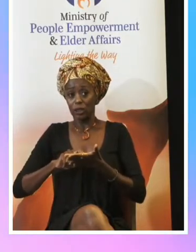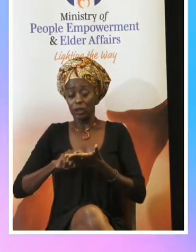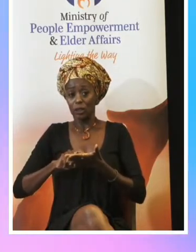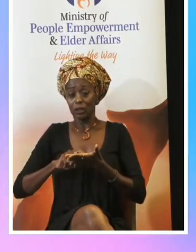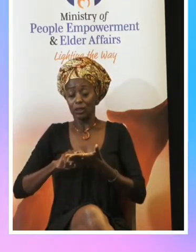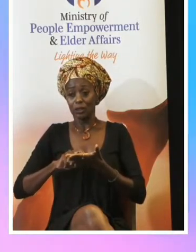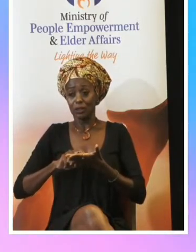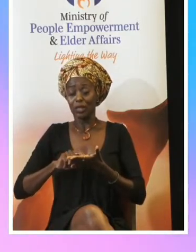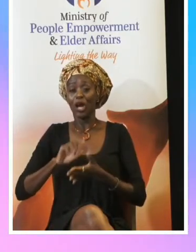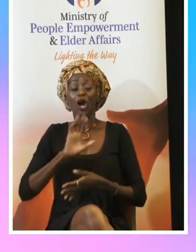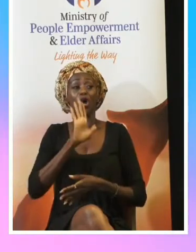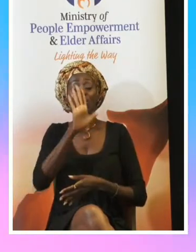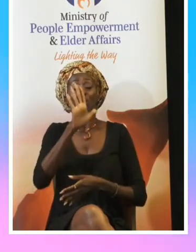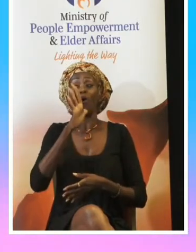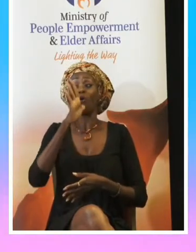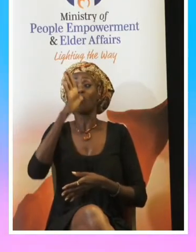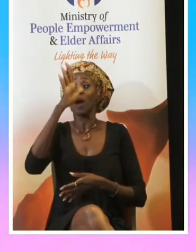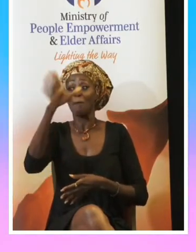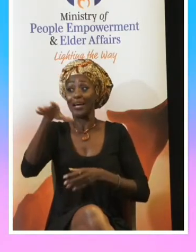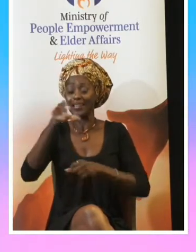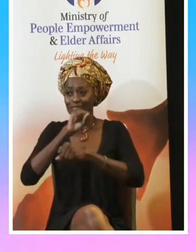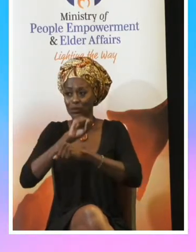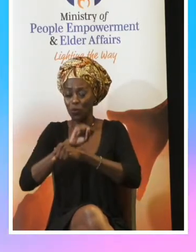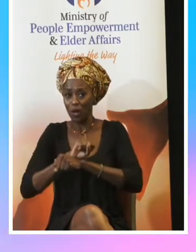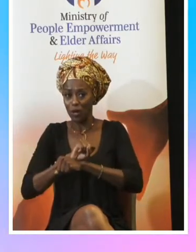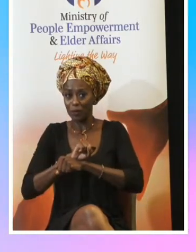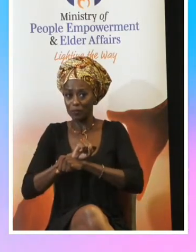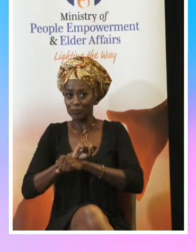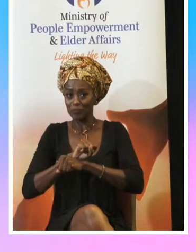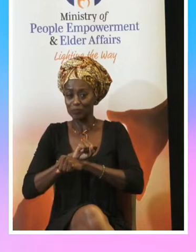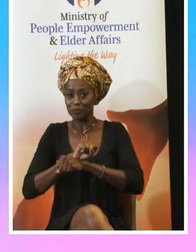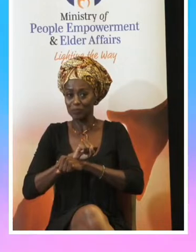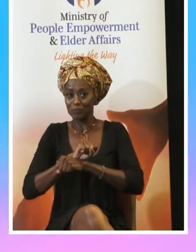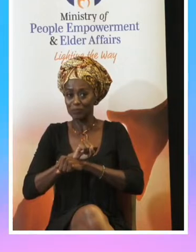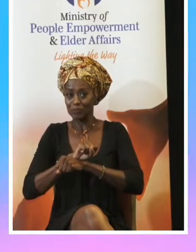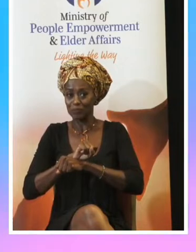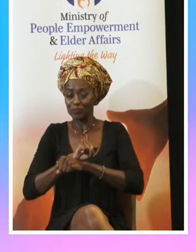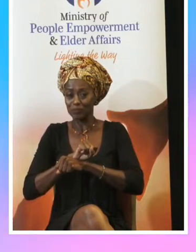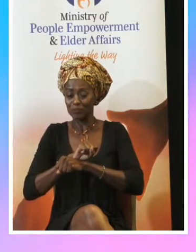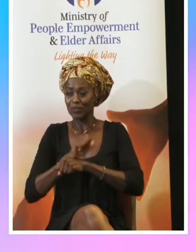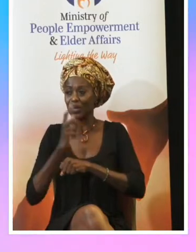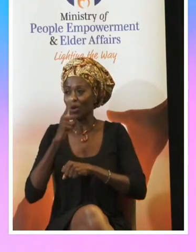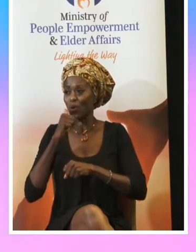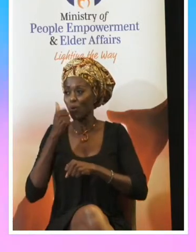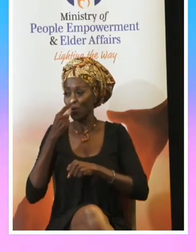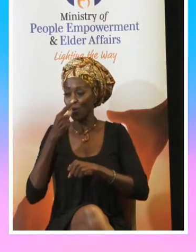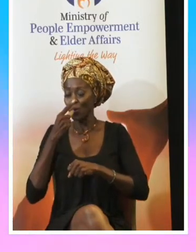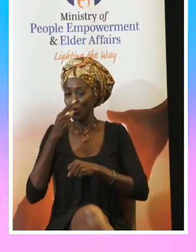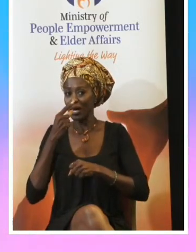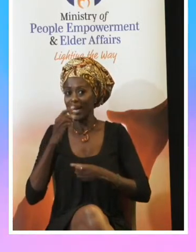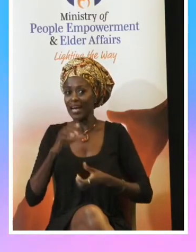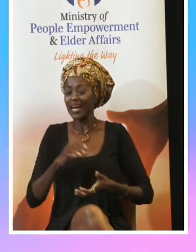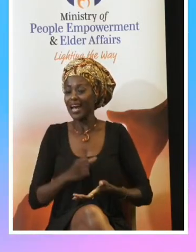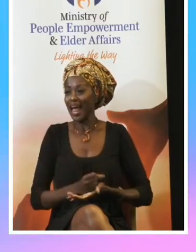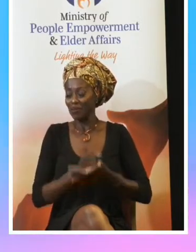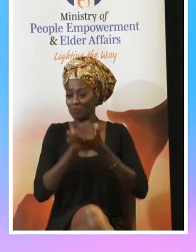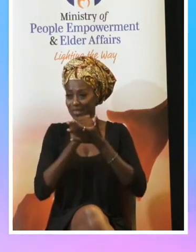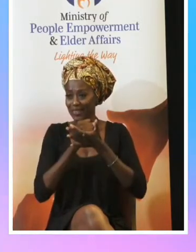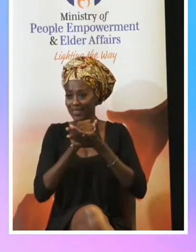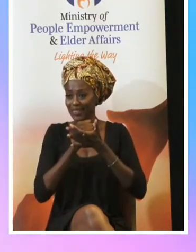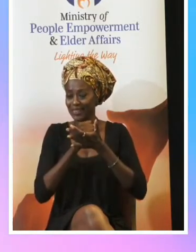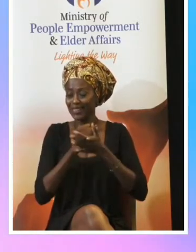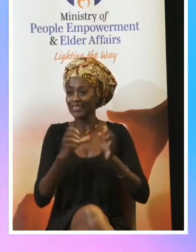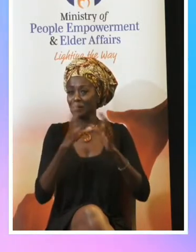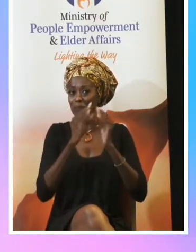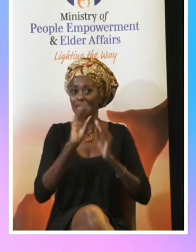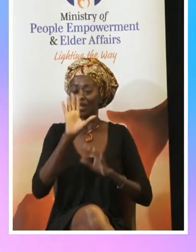grandmother who put me in contact with your mother for years.